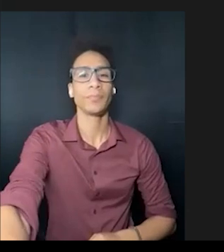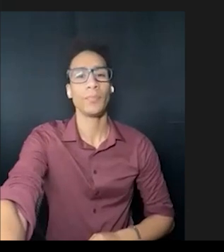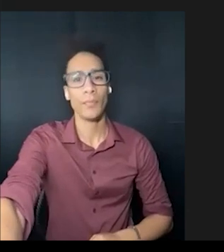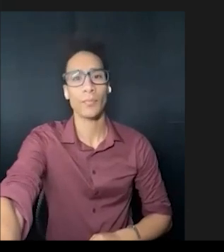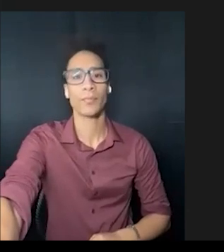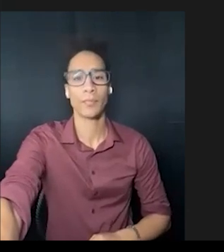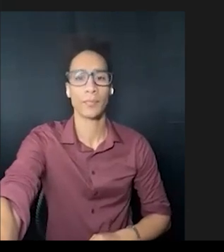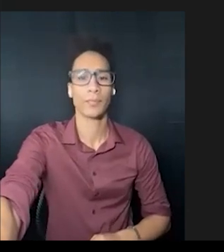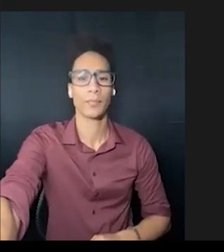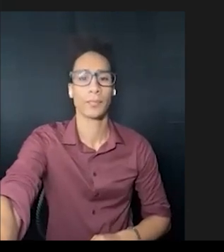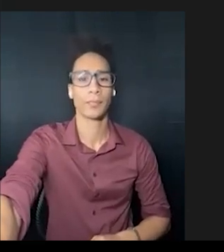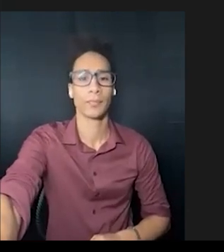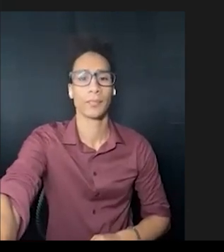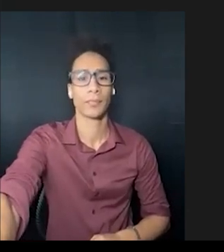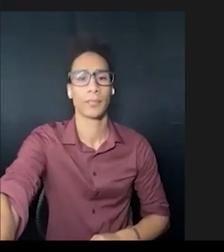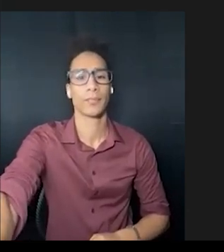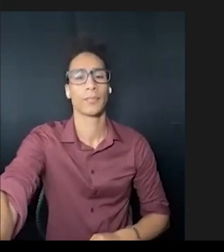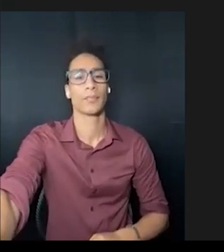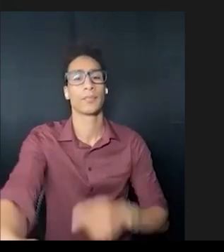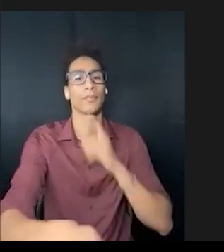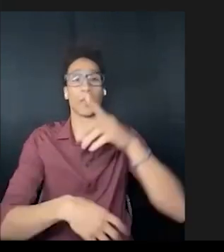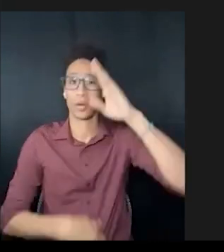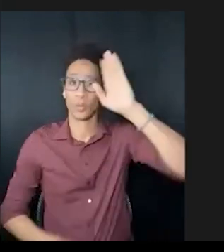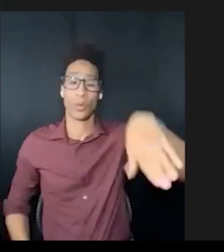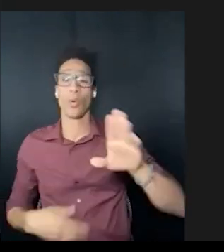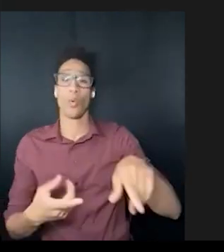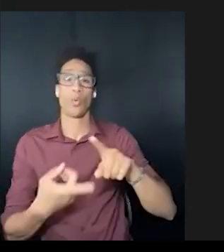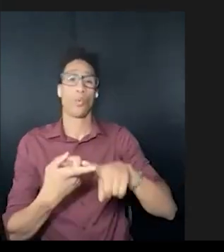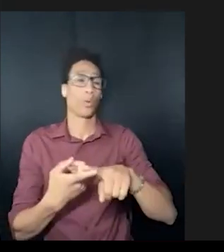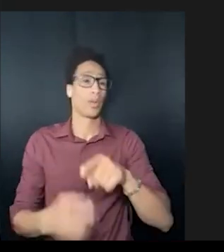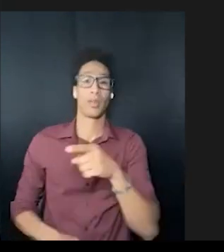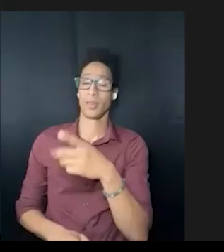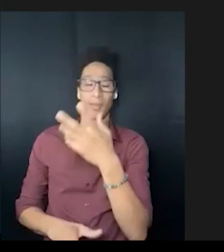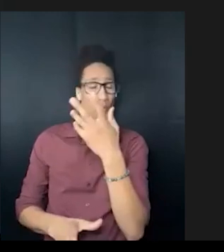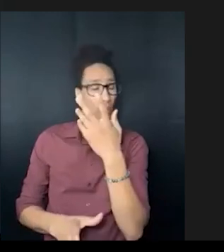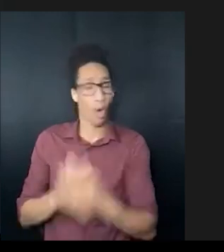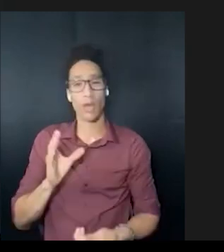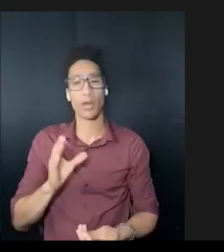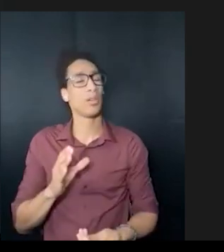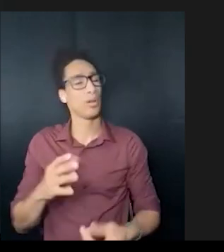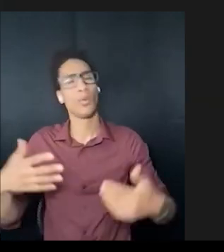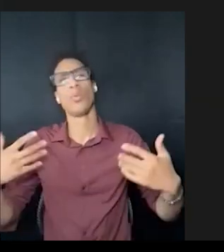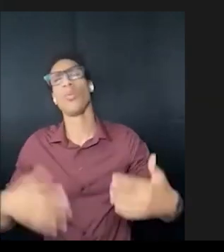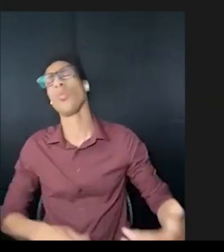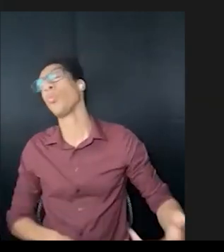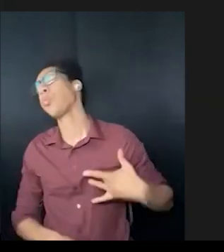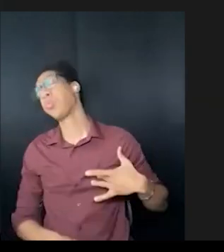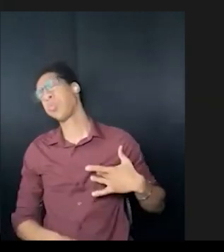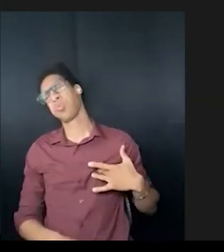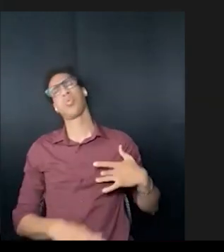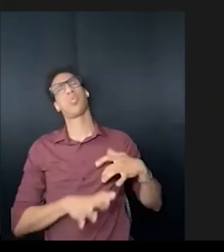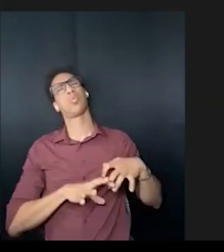you know, when he was lost, it greatly affected everybody